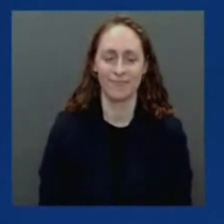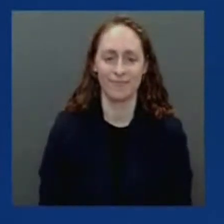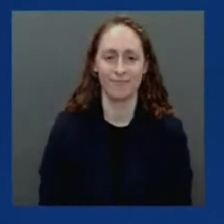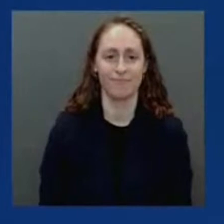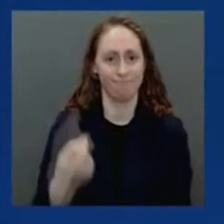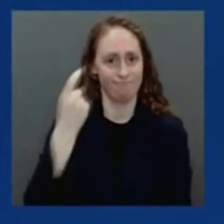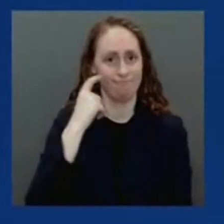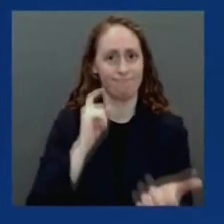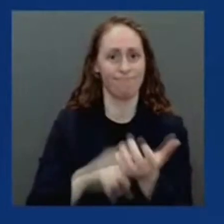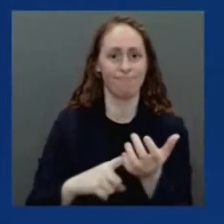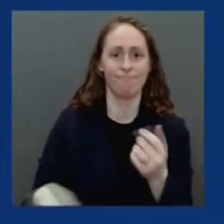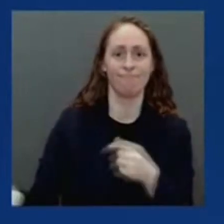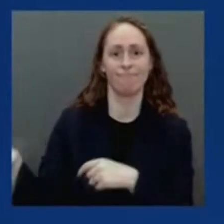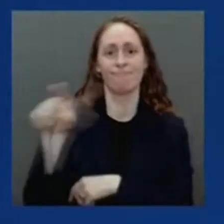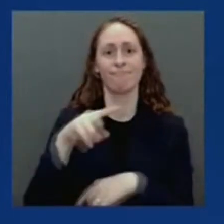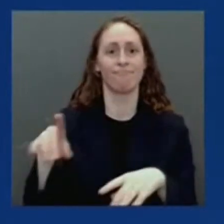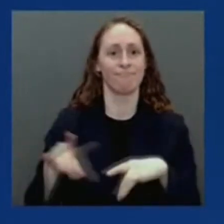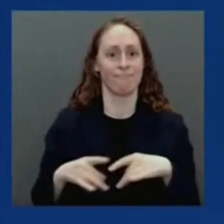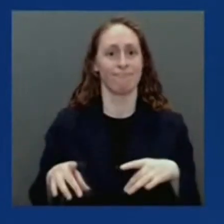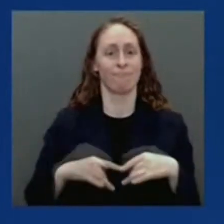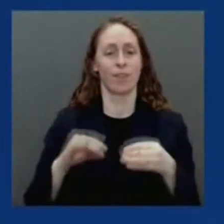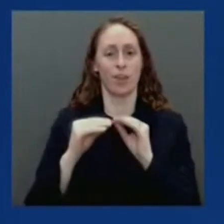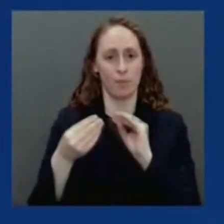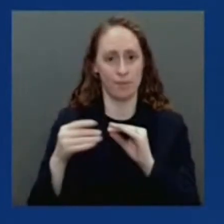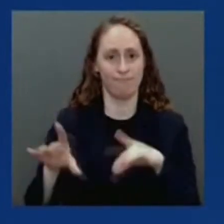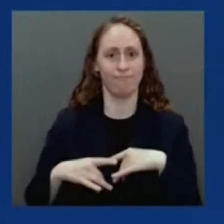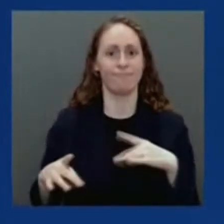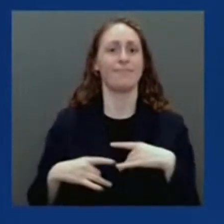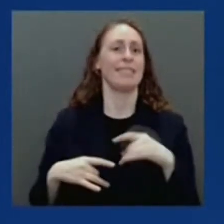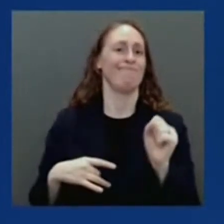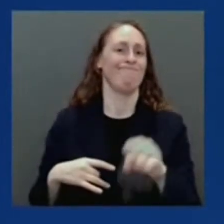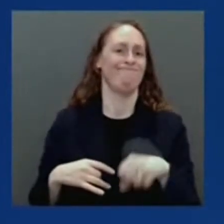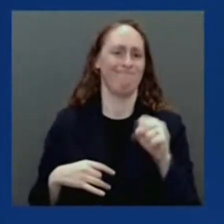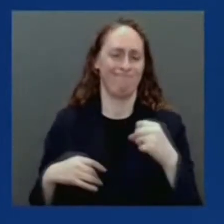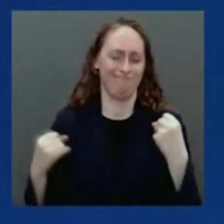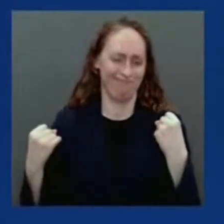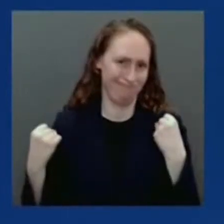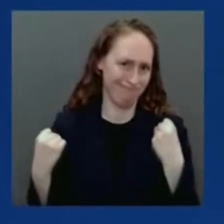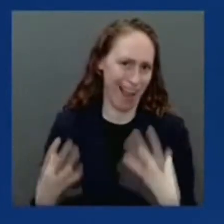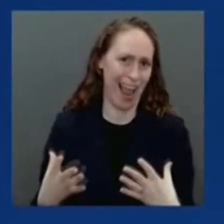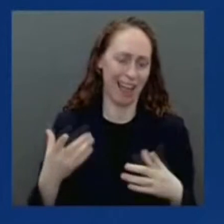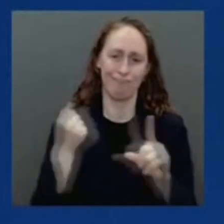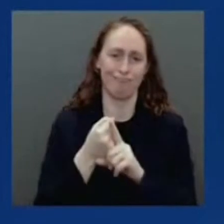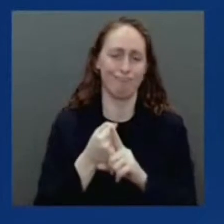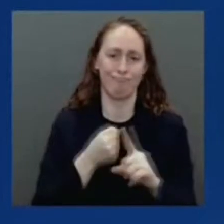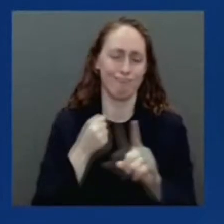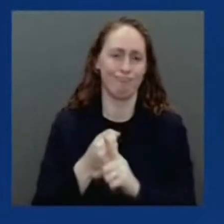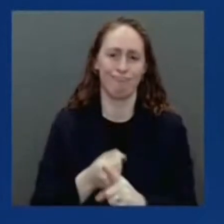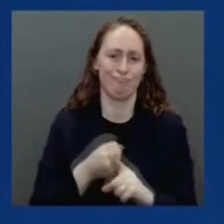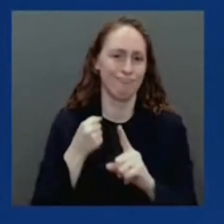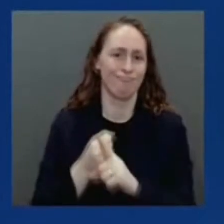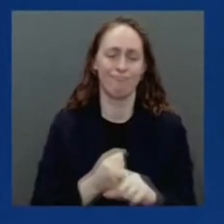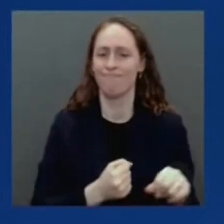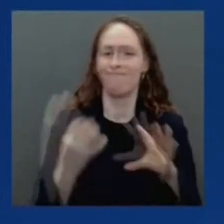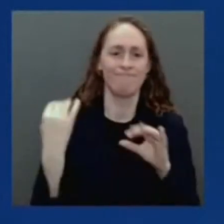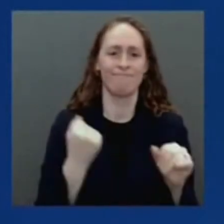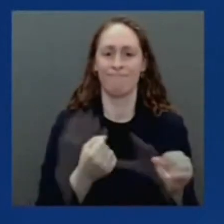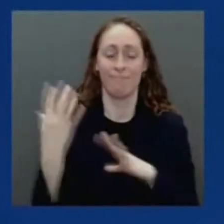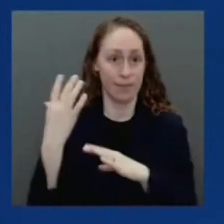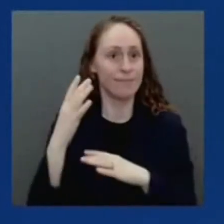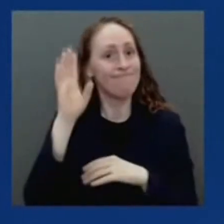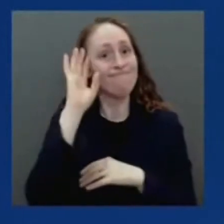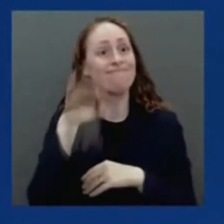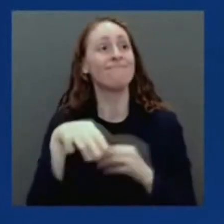remain high, stretching our healthcare capacity and workforce to its limits in some areas of the country. And daily